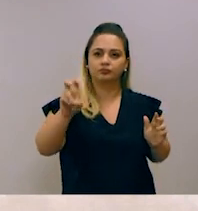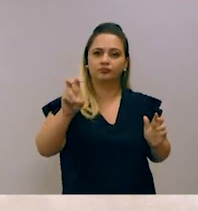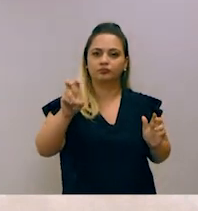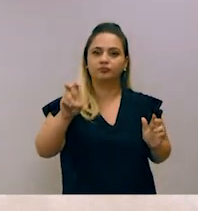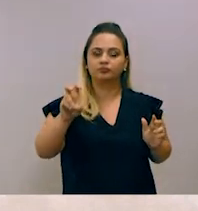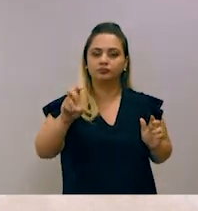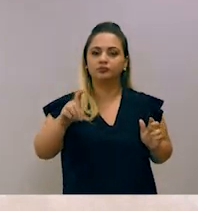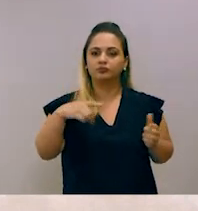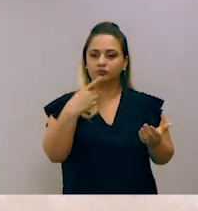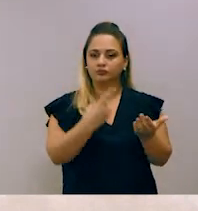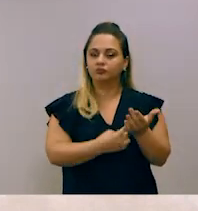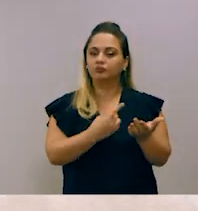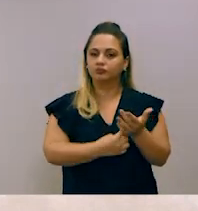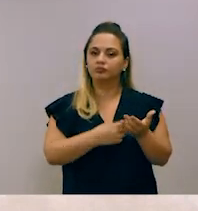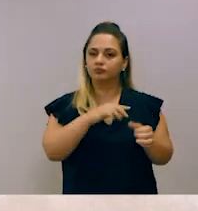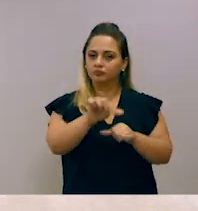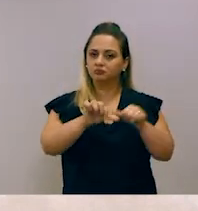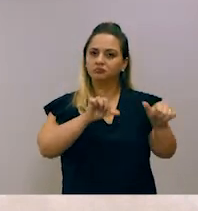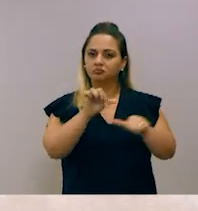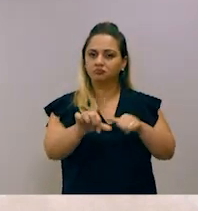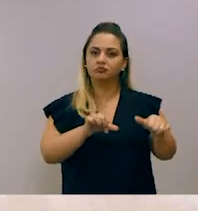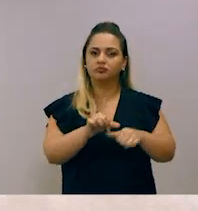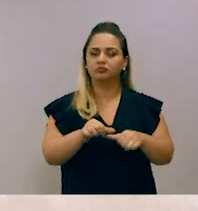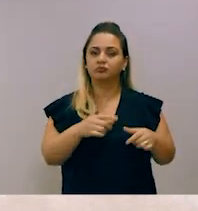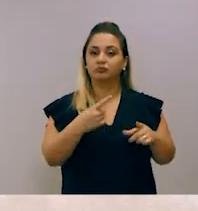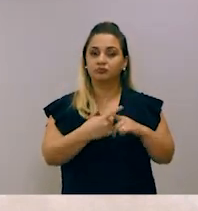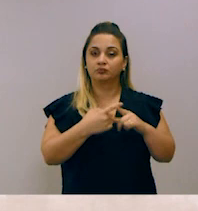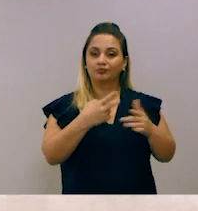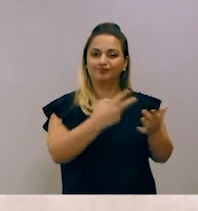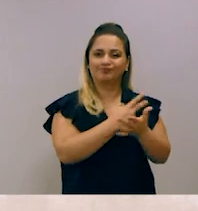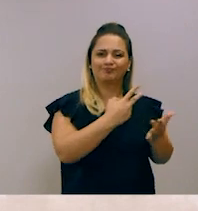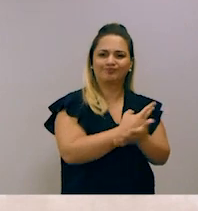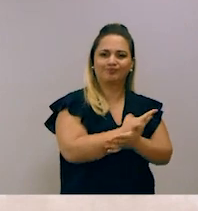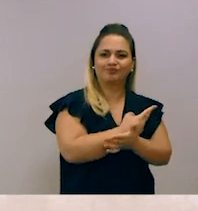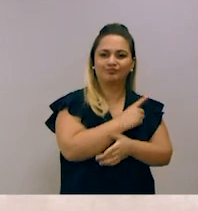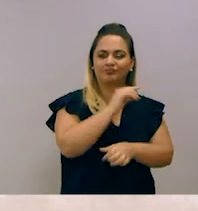1,536 correcting agreements were issued.